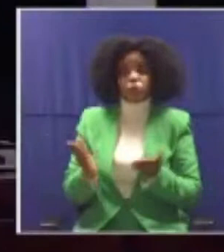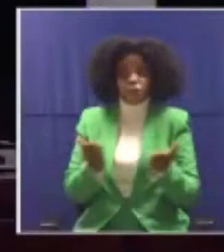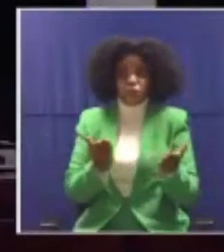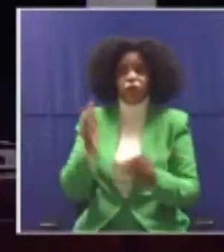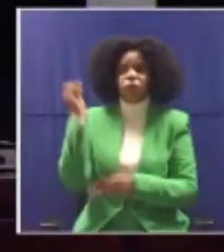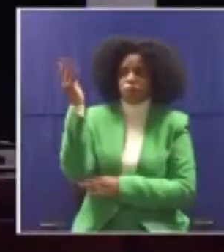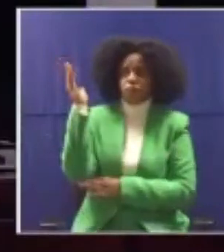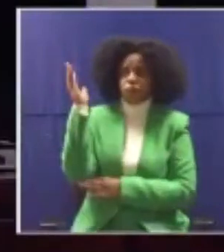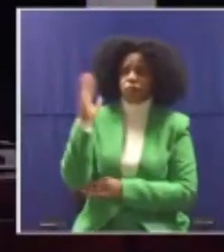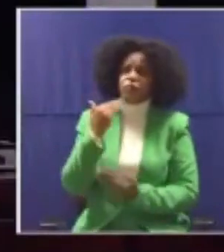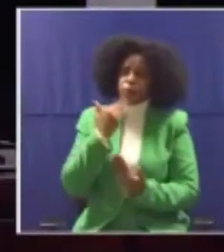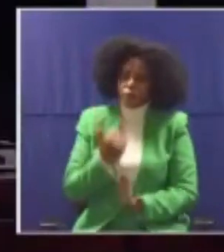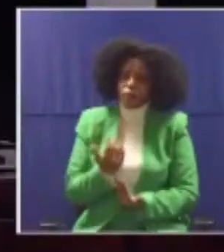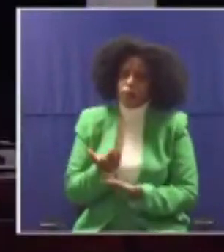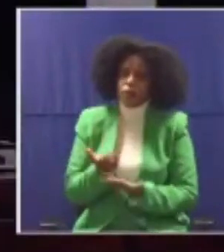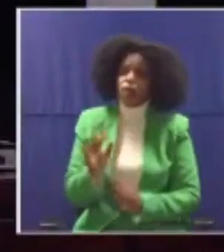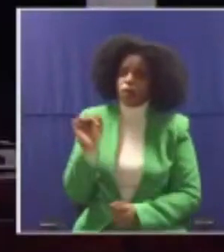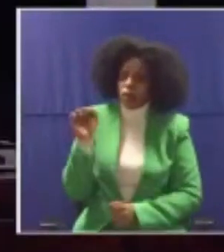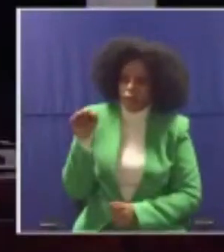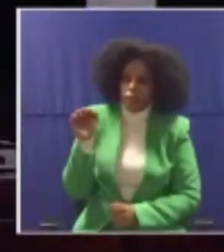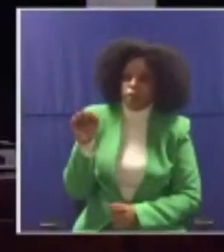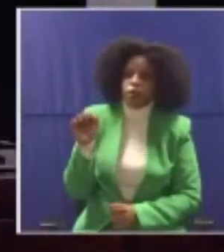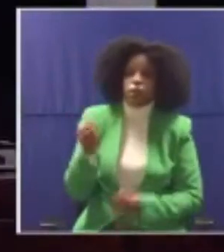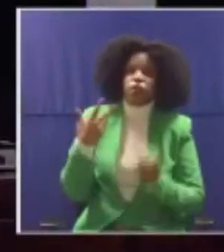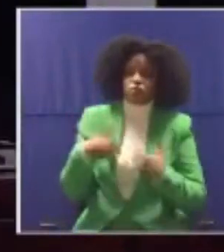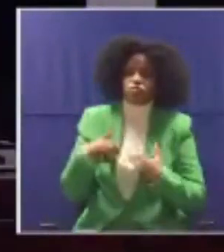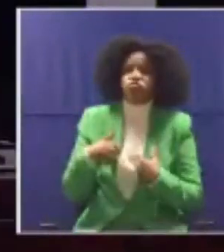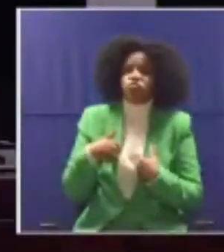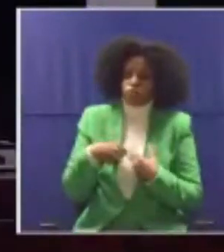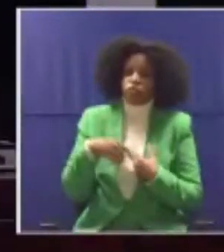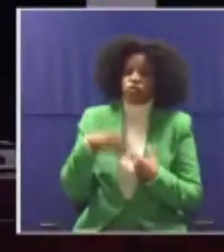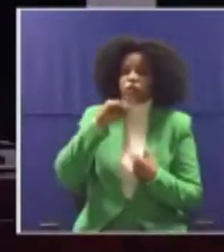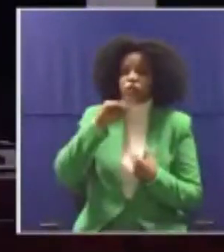Please, honorable members. Allow me to speak. This is a very important point.